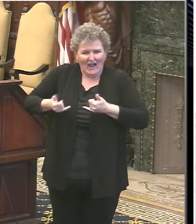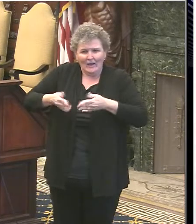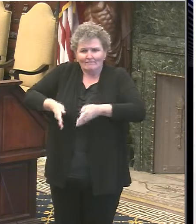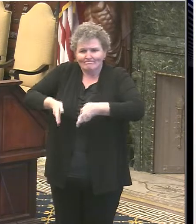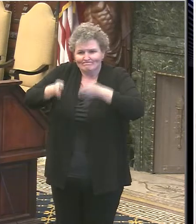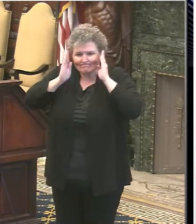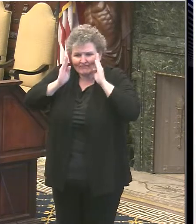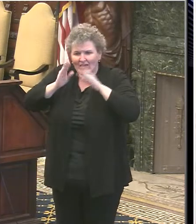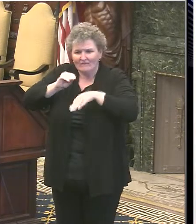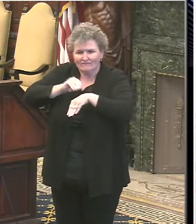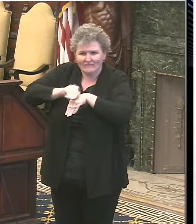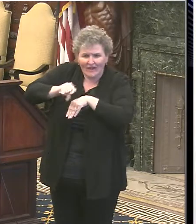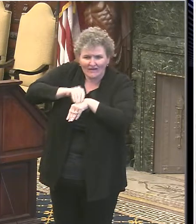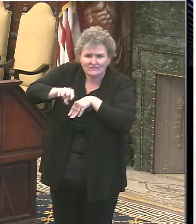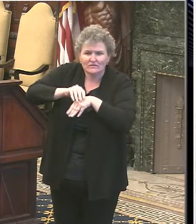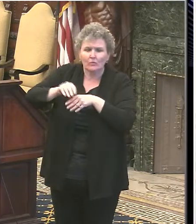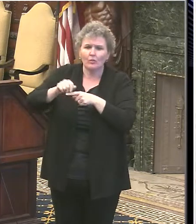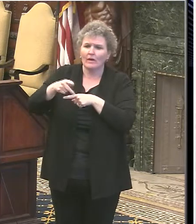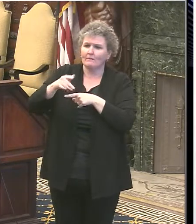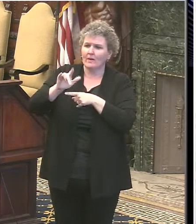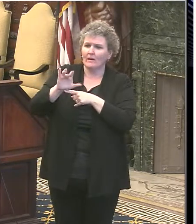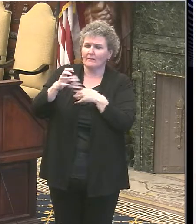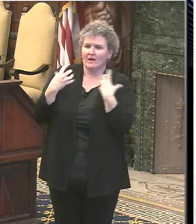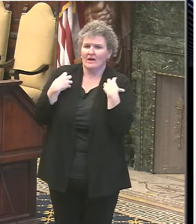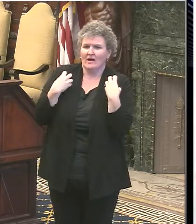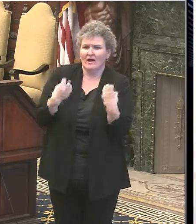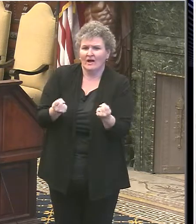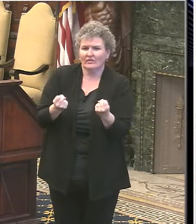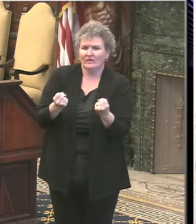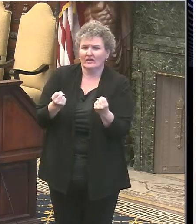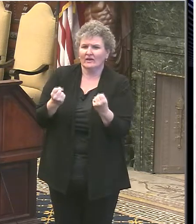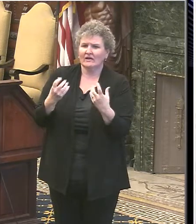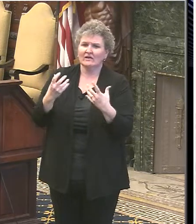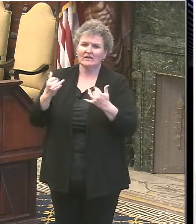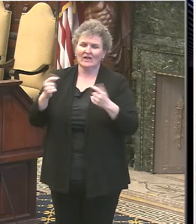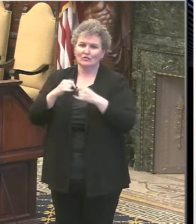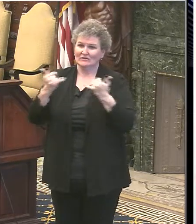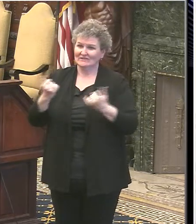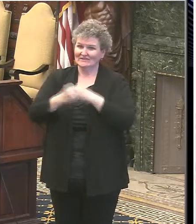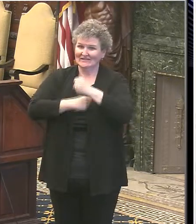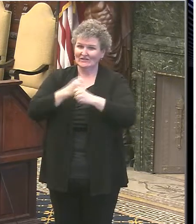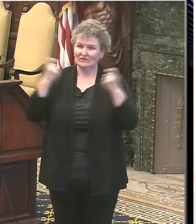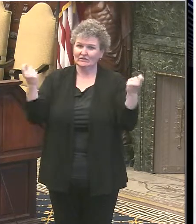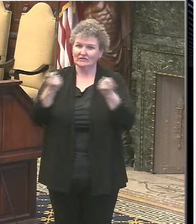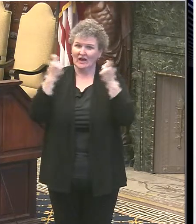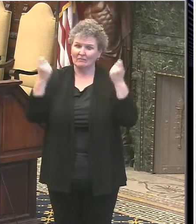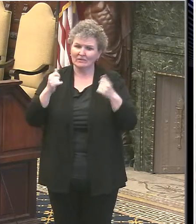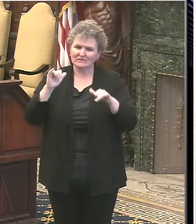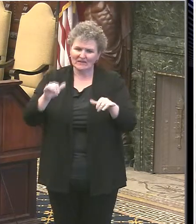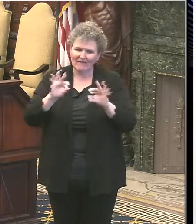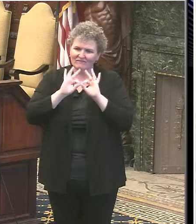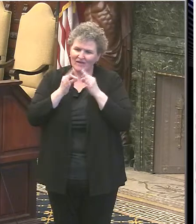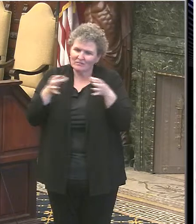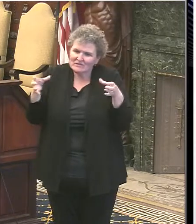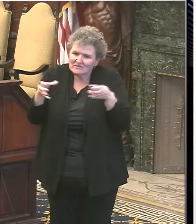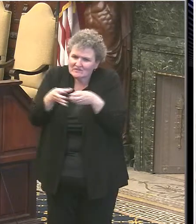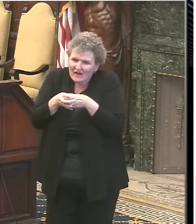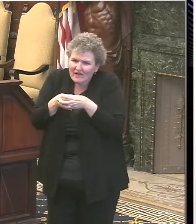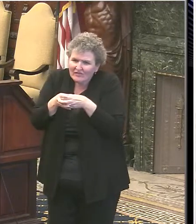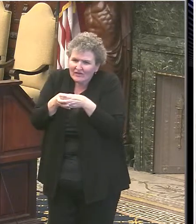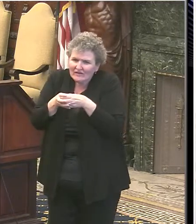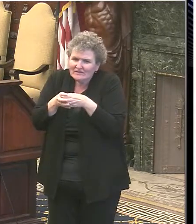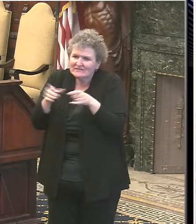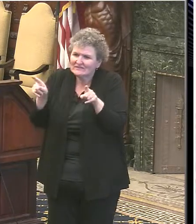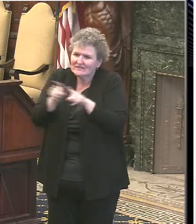public health experts who suggest that for this year, we celebrate the holiday with our immediate family or those in the same